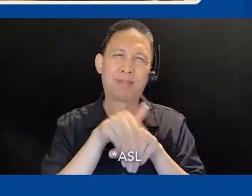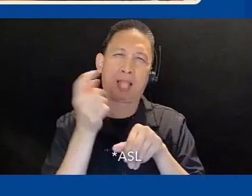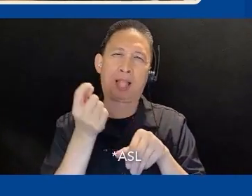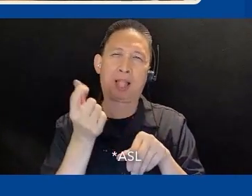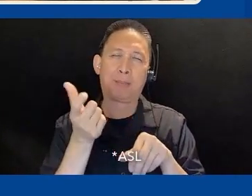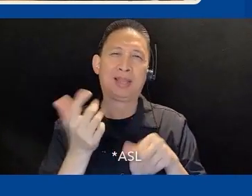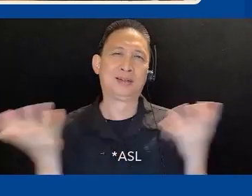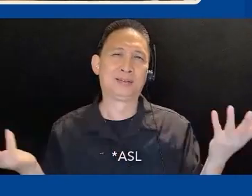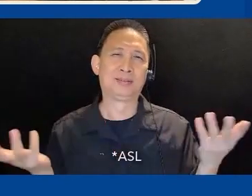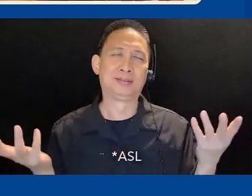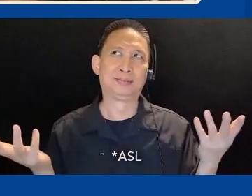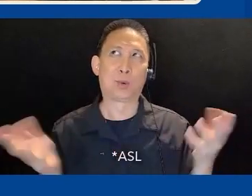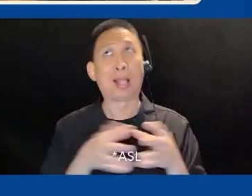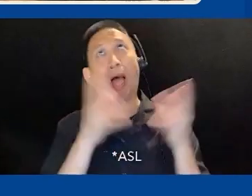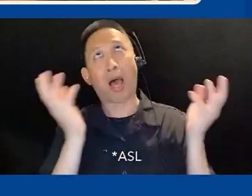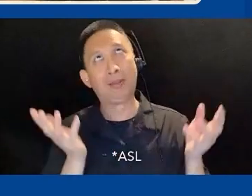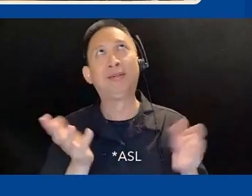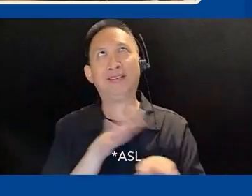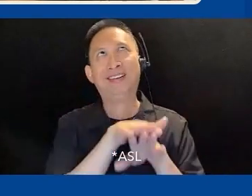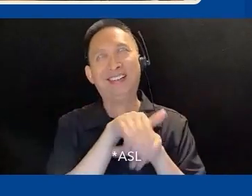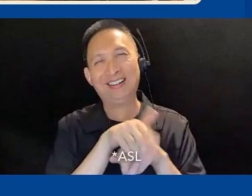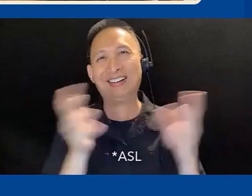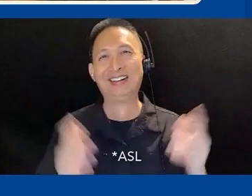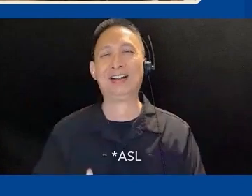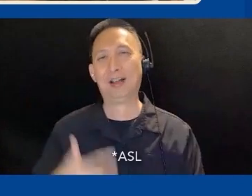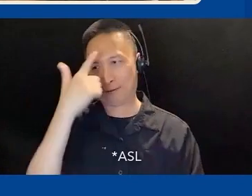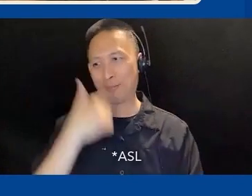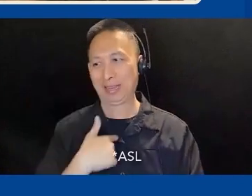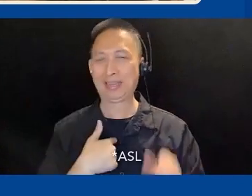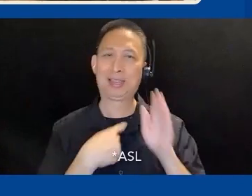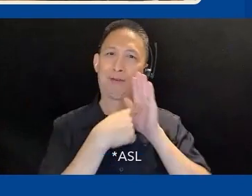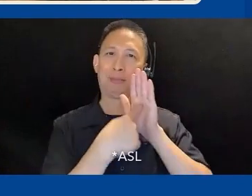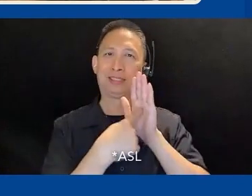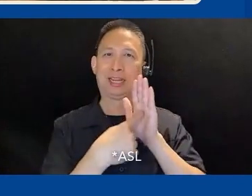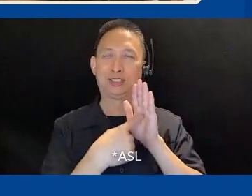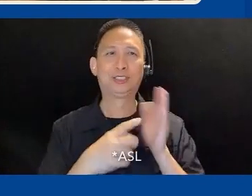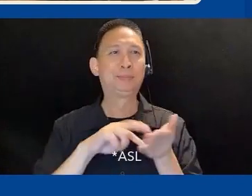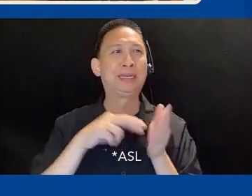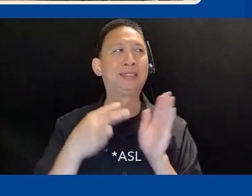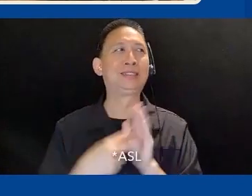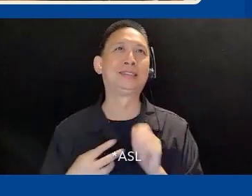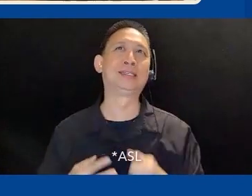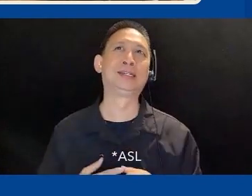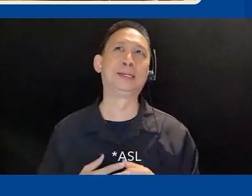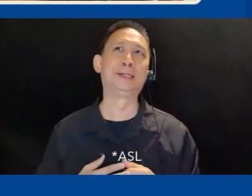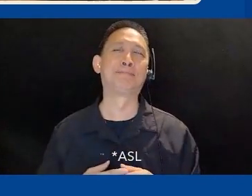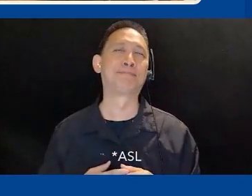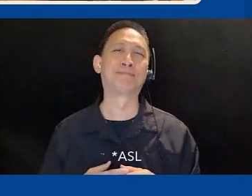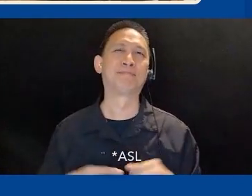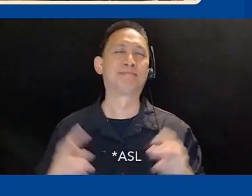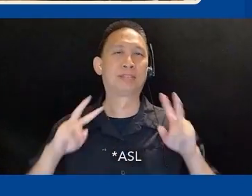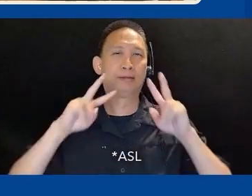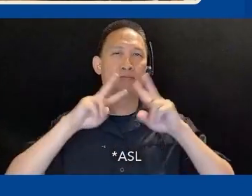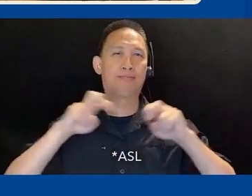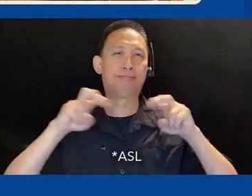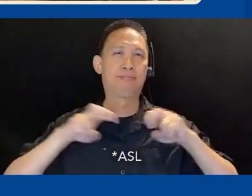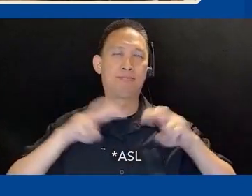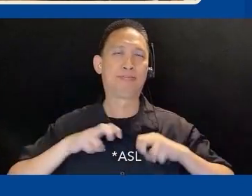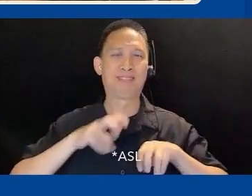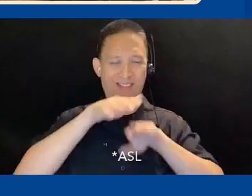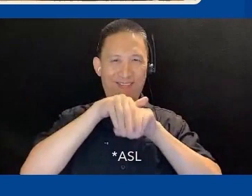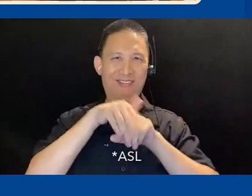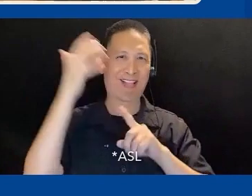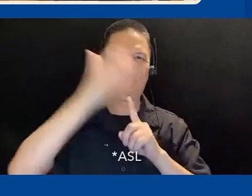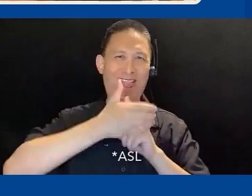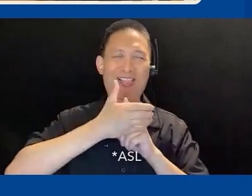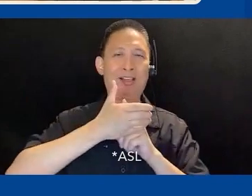think about representation, it, for me, it really is about like stripping all of that and what does our true Muslim